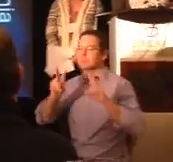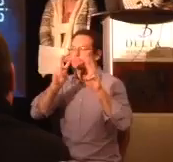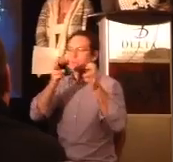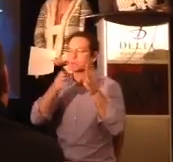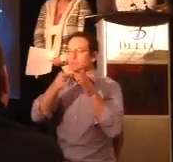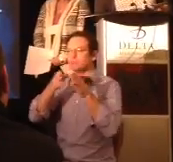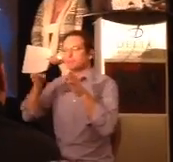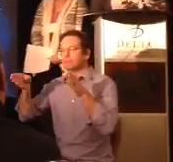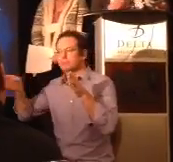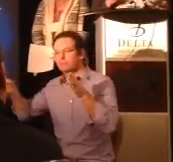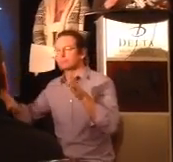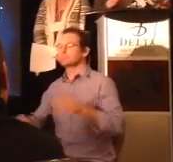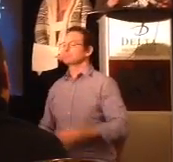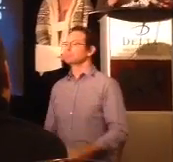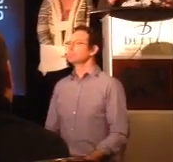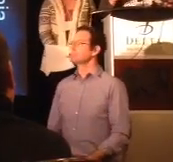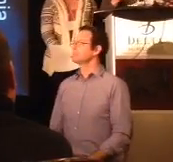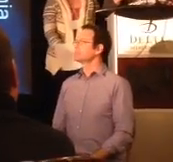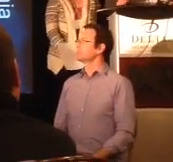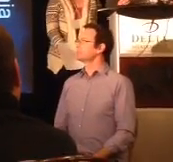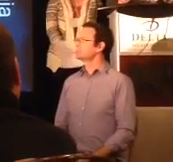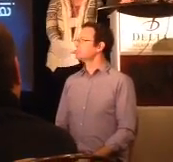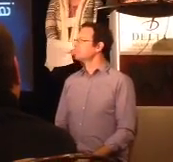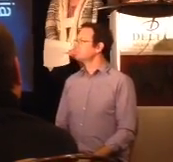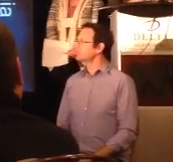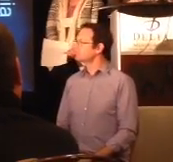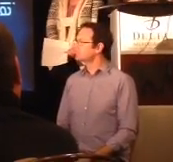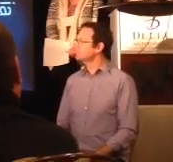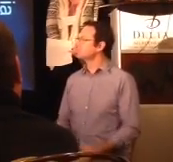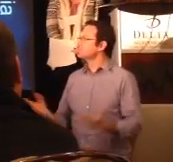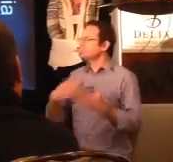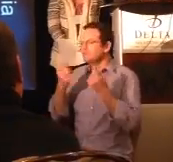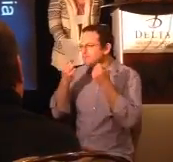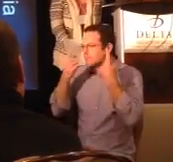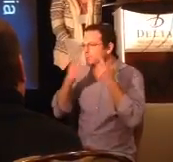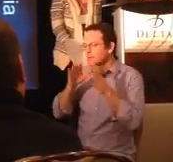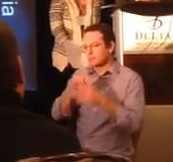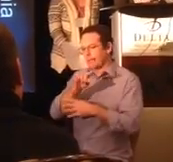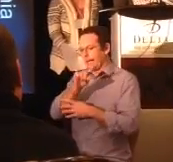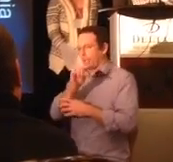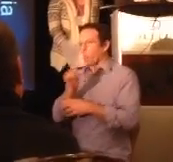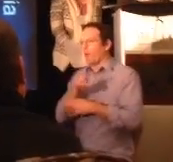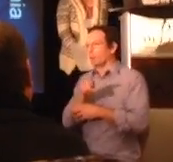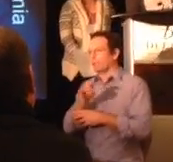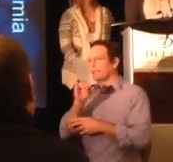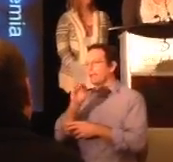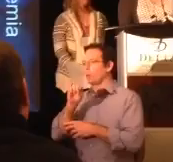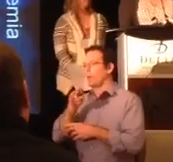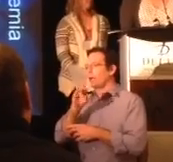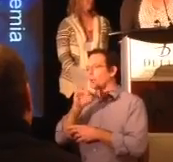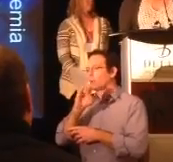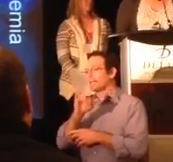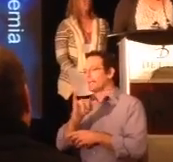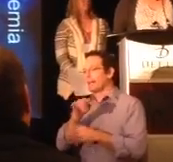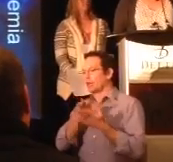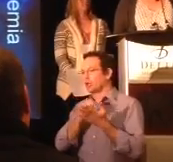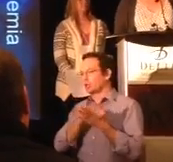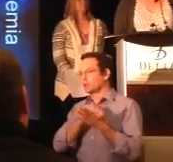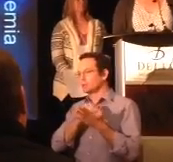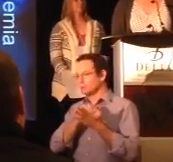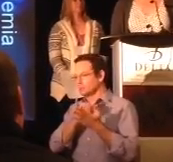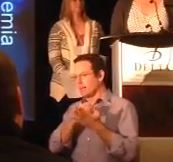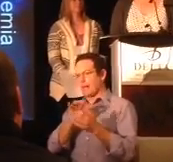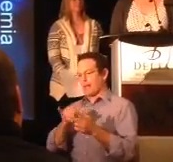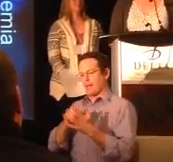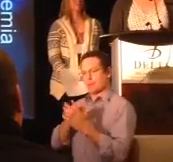areas, an understanding of inquiry learning and how that might work for educators. We're also sharing our